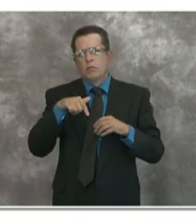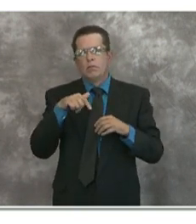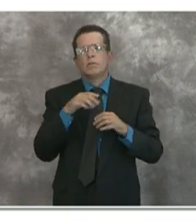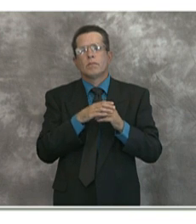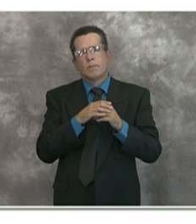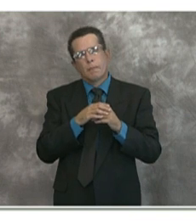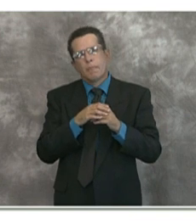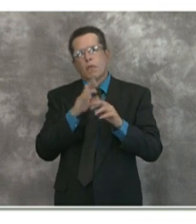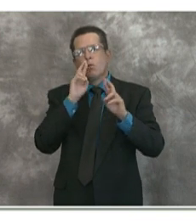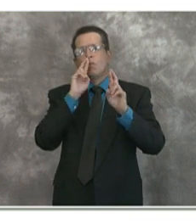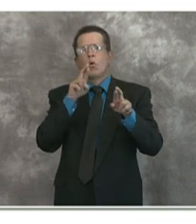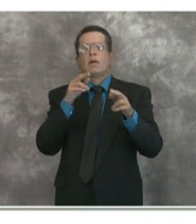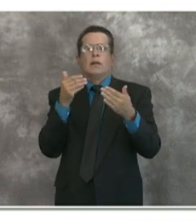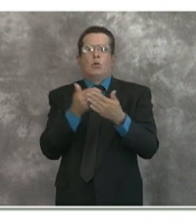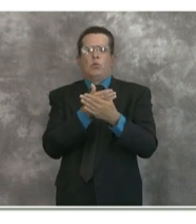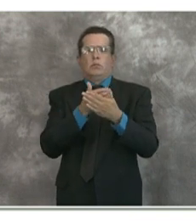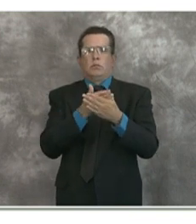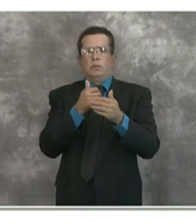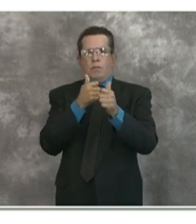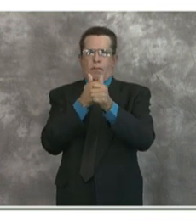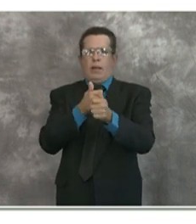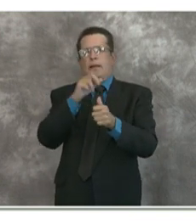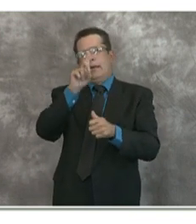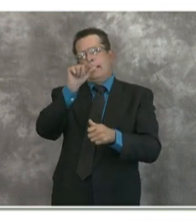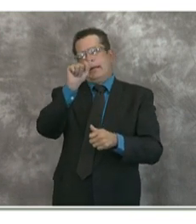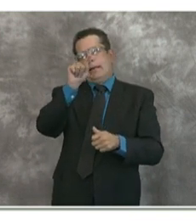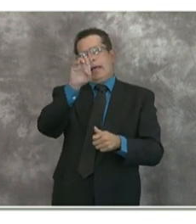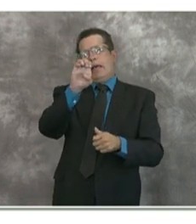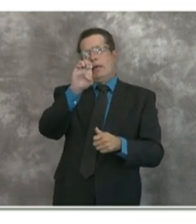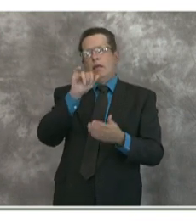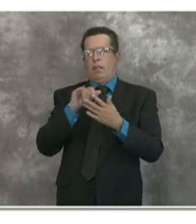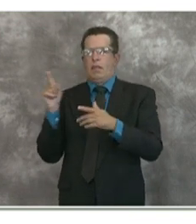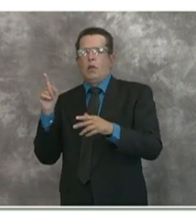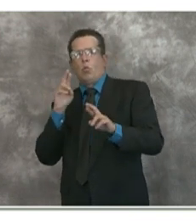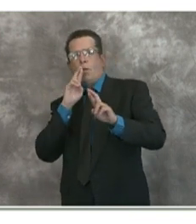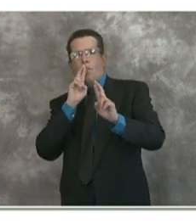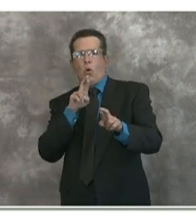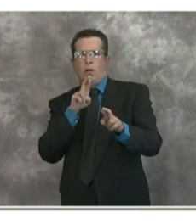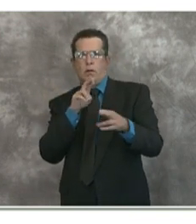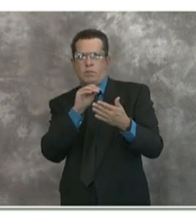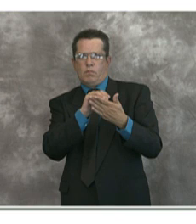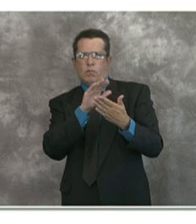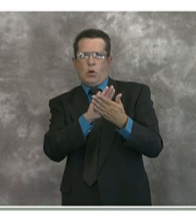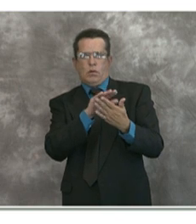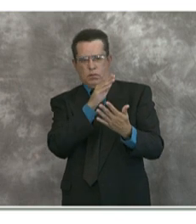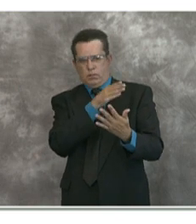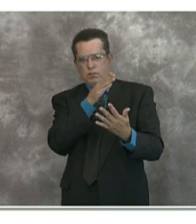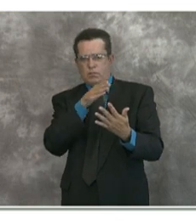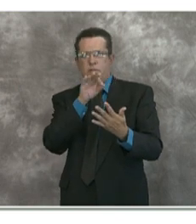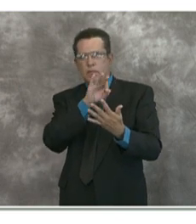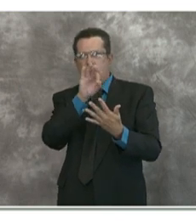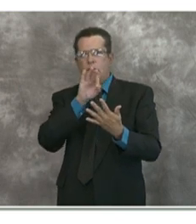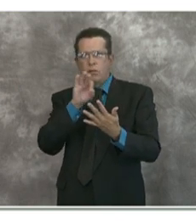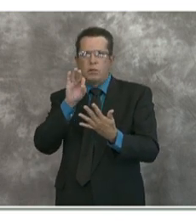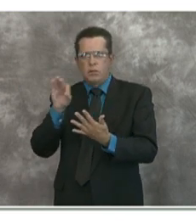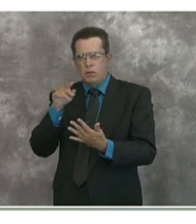reported, new cases by date reported. And on the left side, you can see from the beginning of the